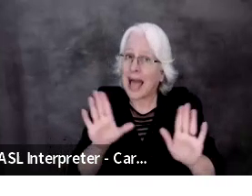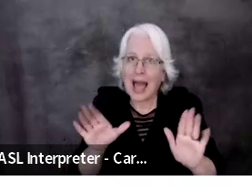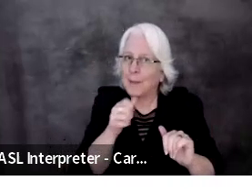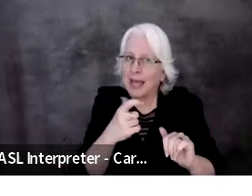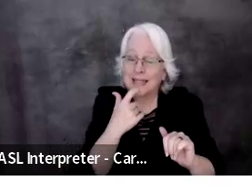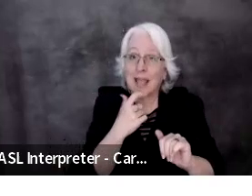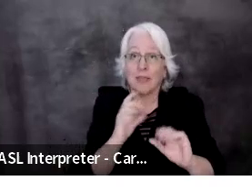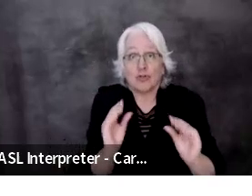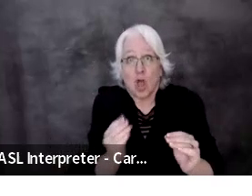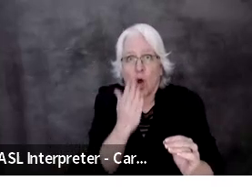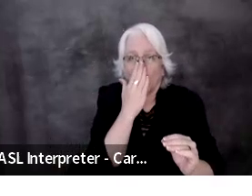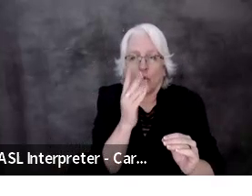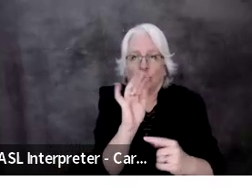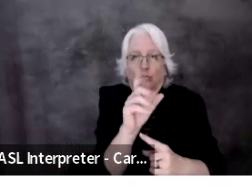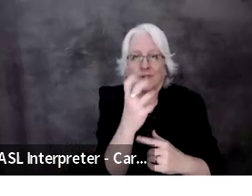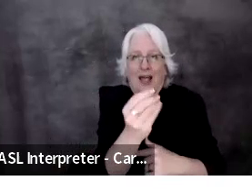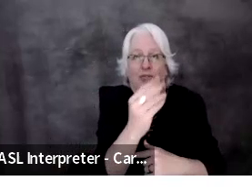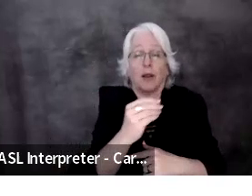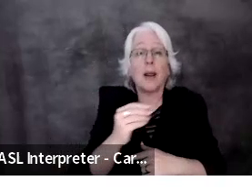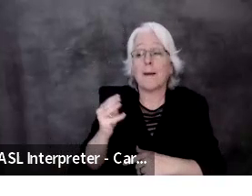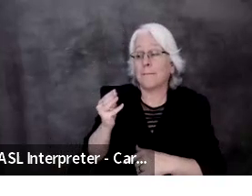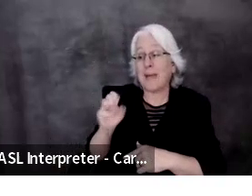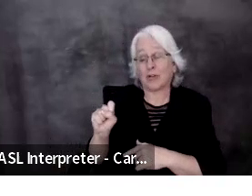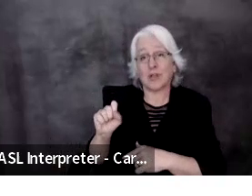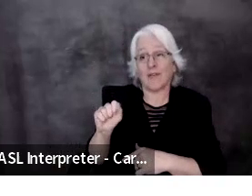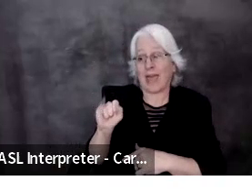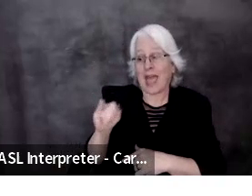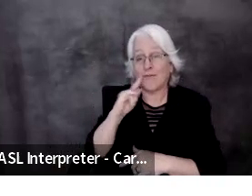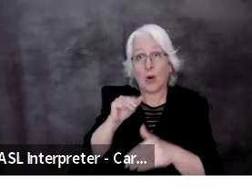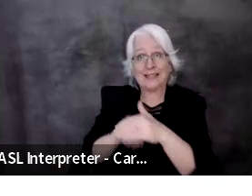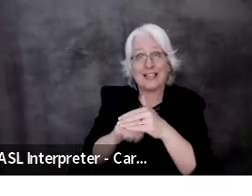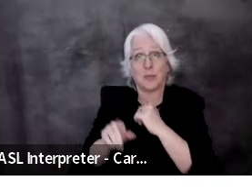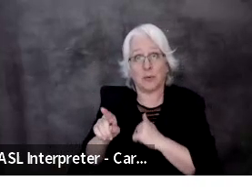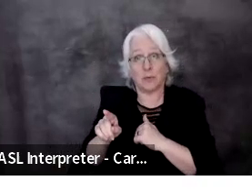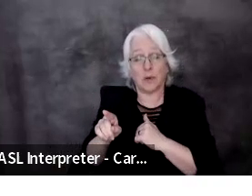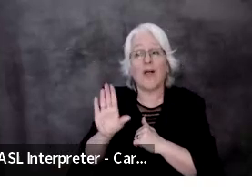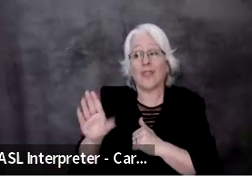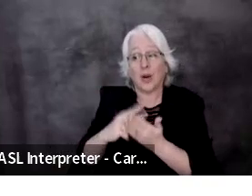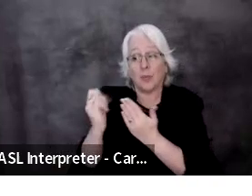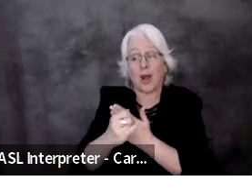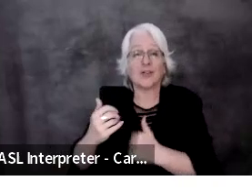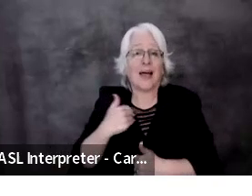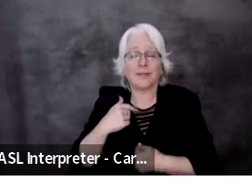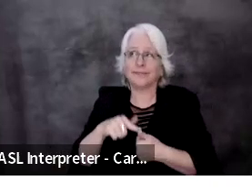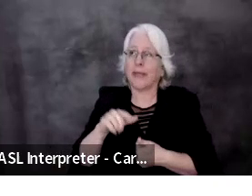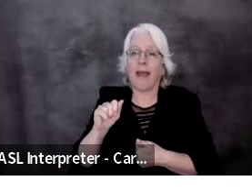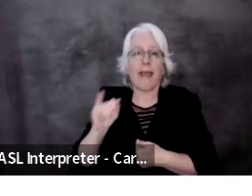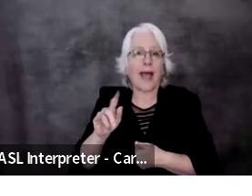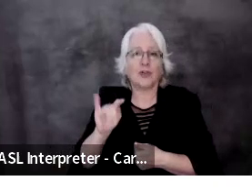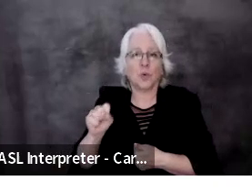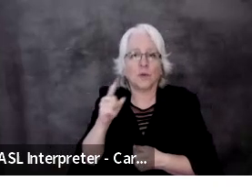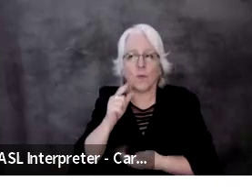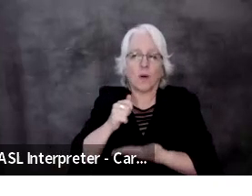currently. Microsoft's AI for Accessibility, for example, projects include AI tools that help blind or low vision